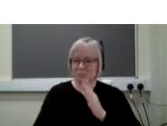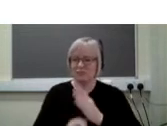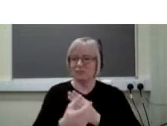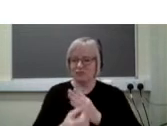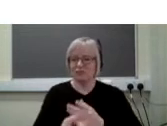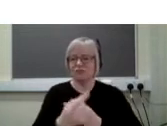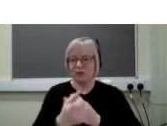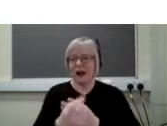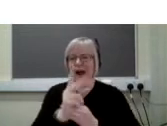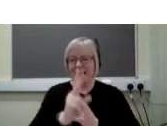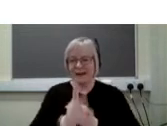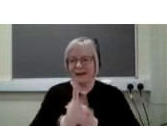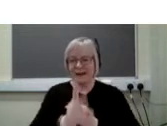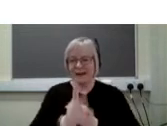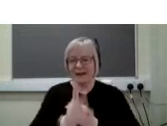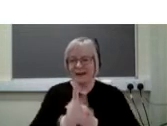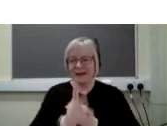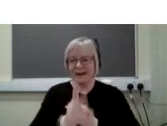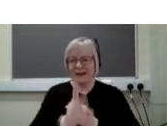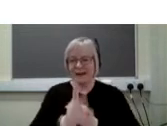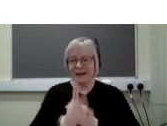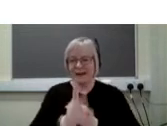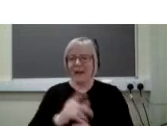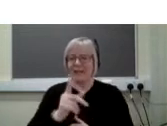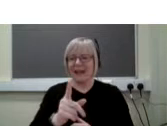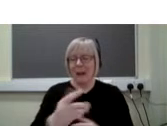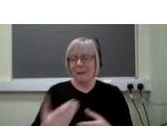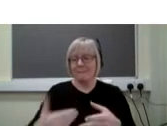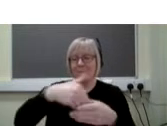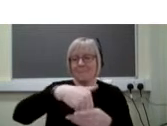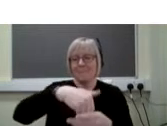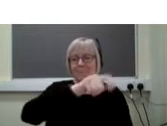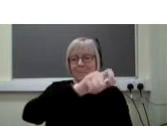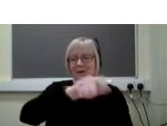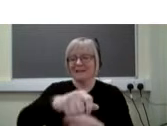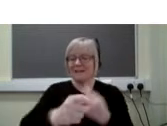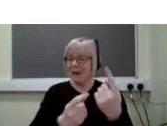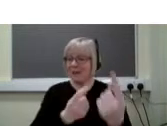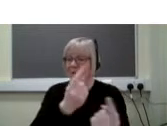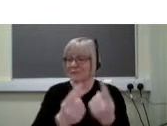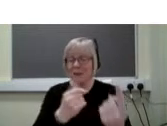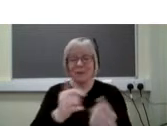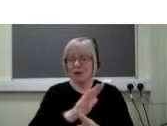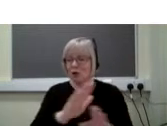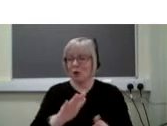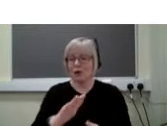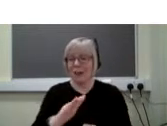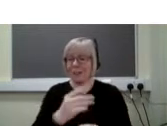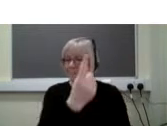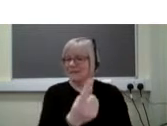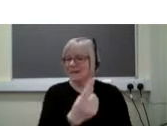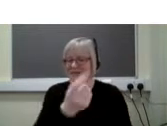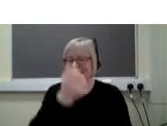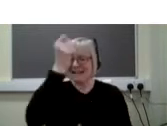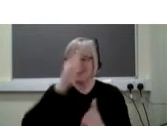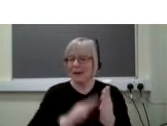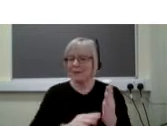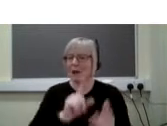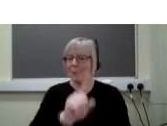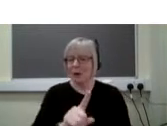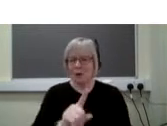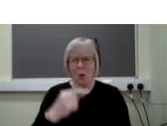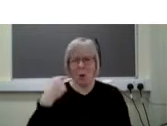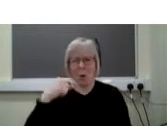in many cases the participants themselves hadn't always experienced that, but it was certainly something that was on their